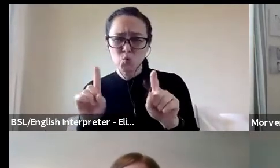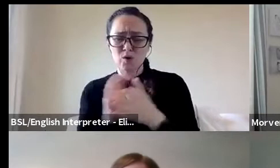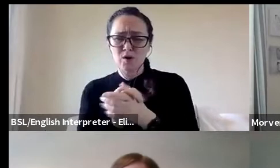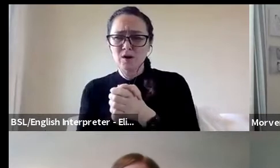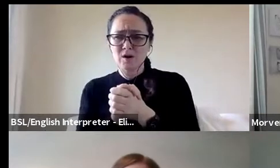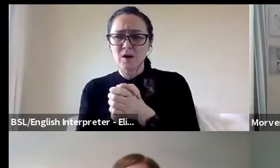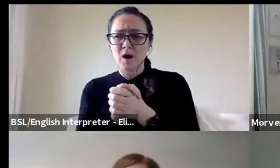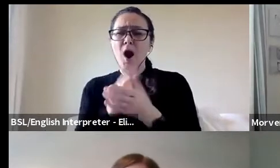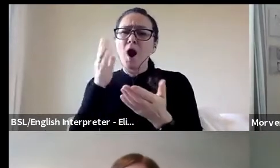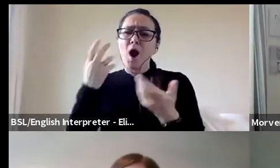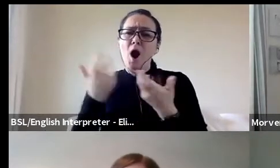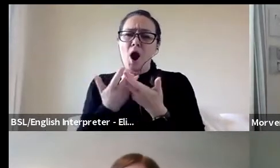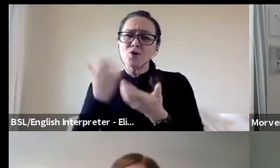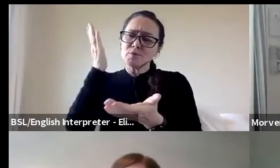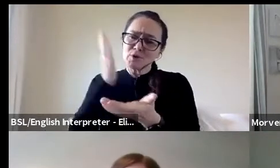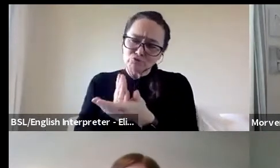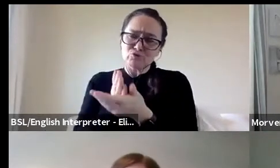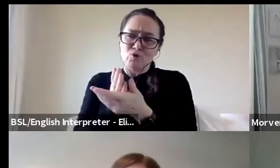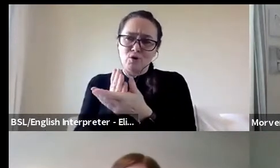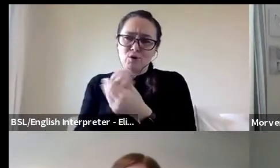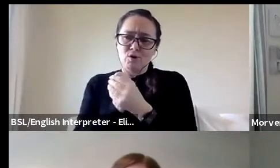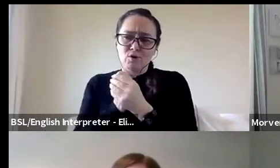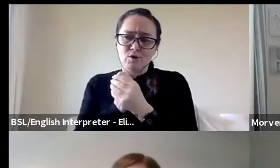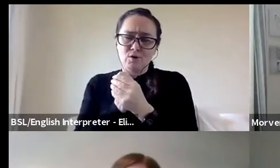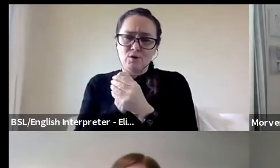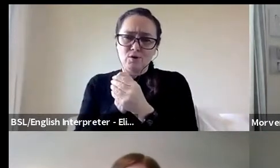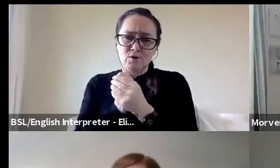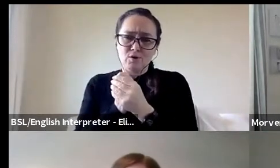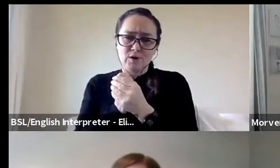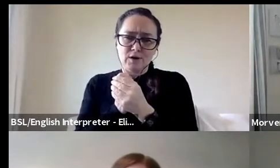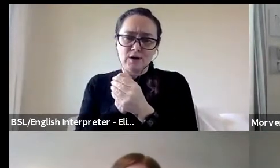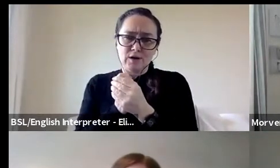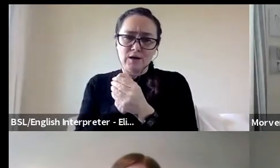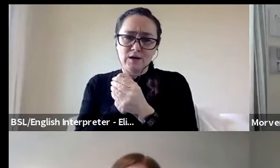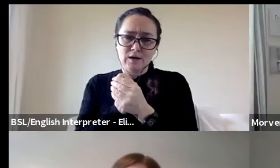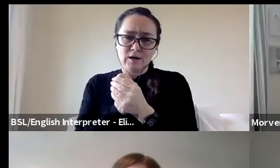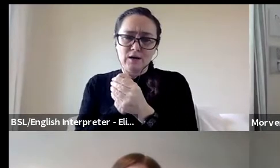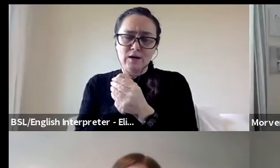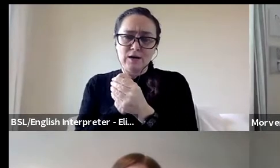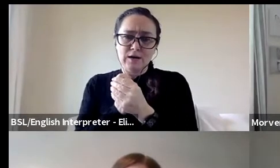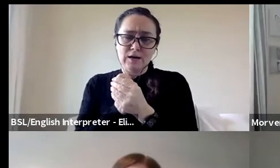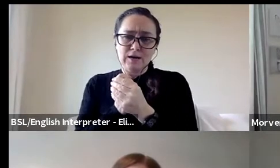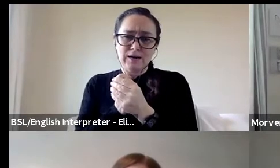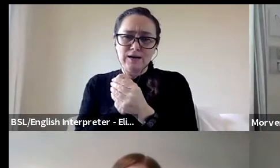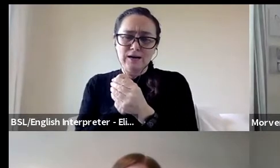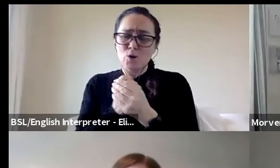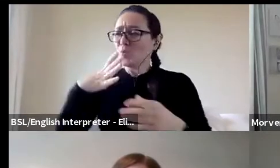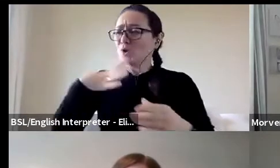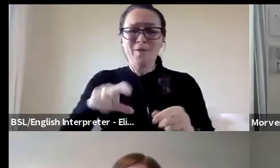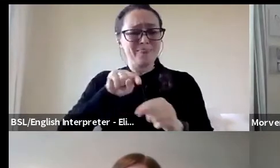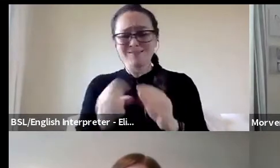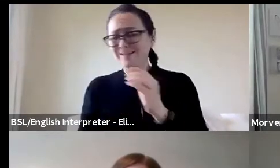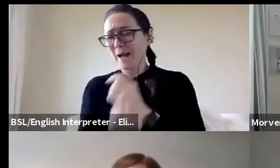we make sure, Monica Lennon, in addition to what's already happening, that this just doesn't happen again as